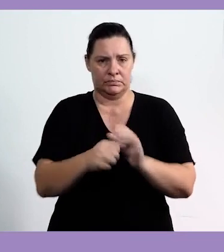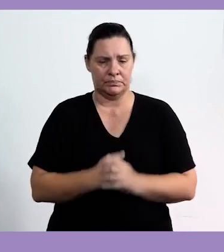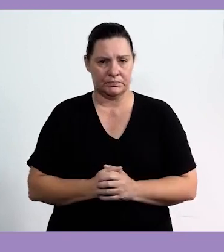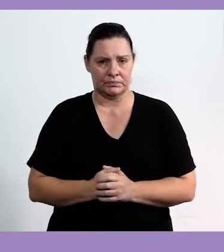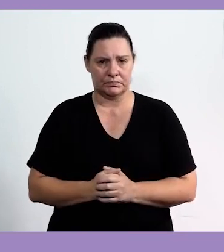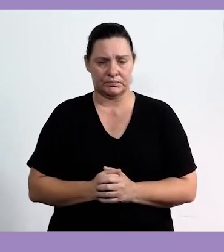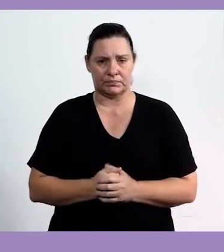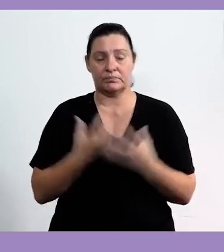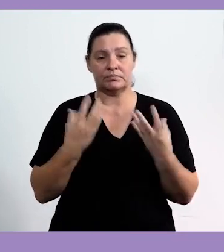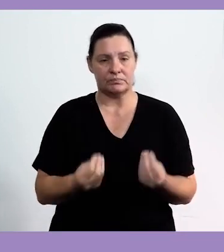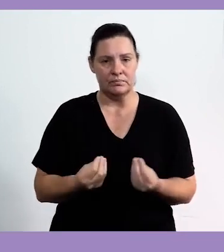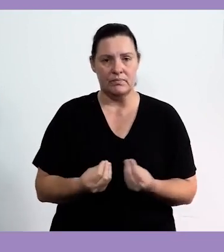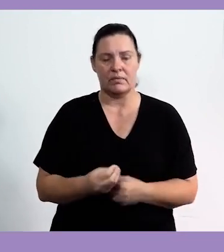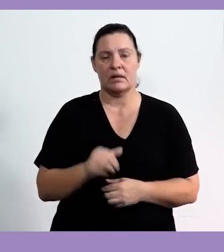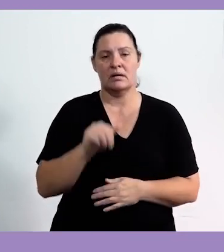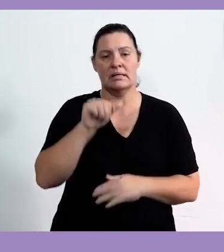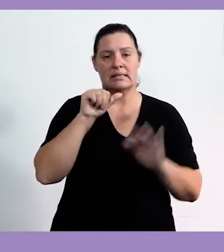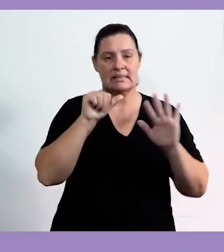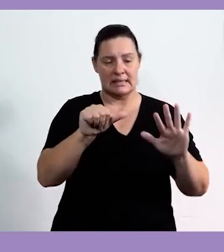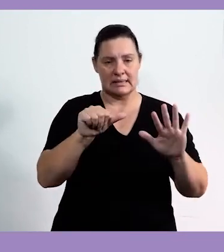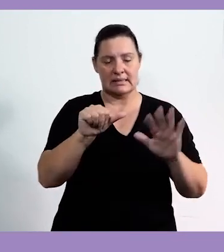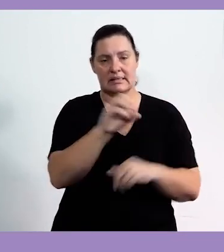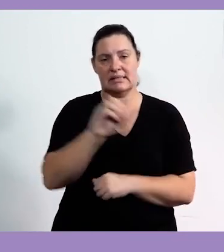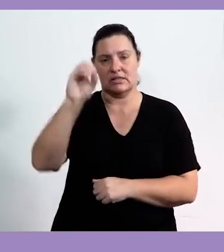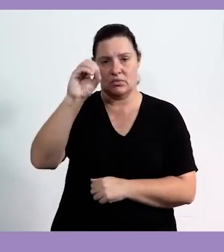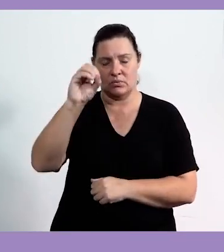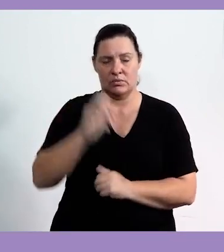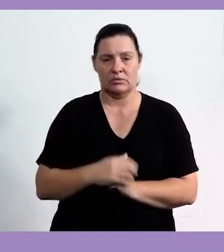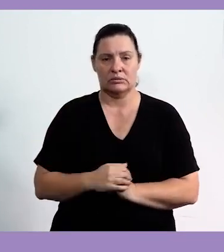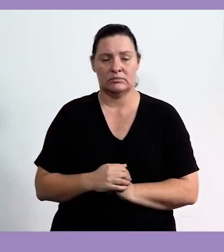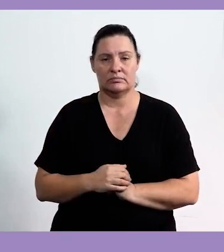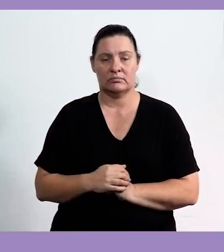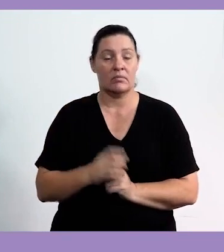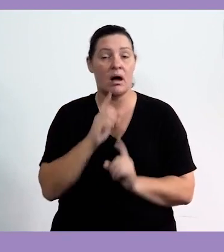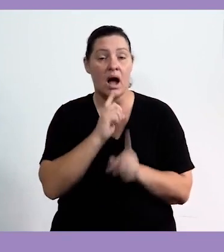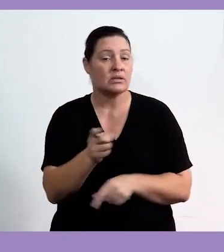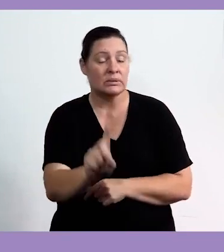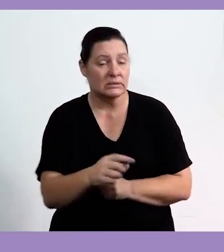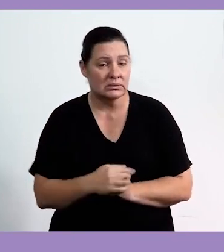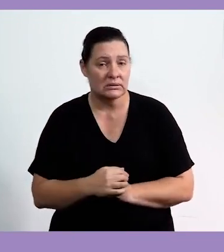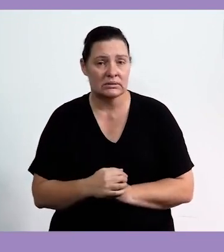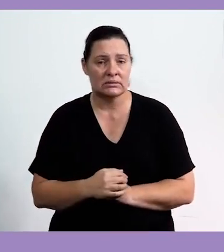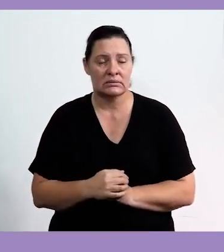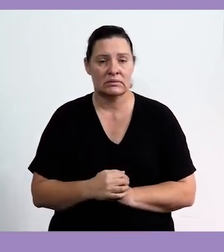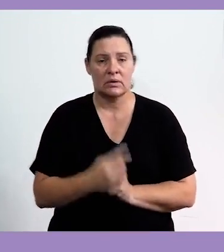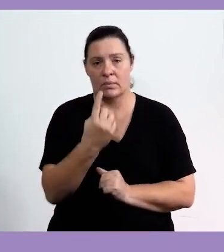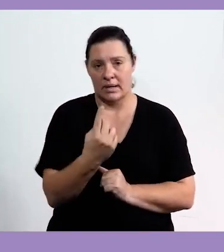examples. We have the 6 to the exponent 0. What will that